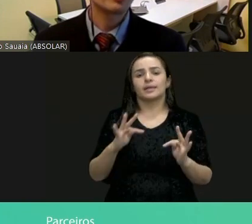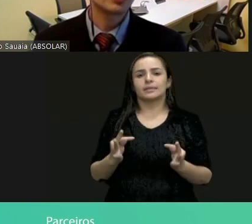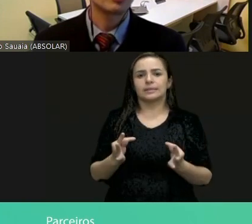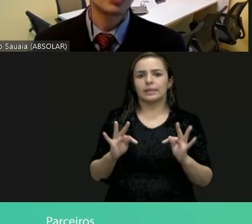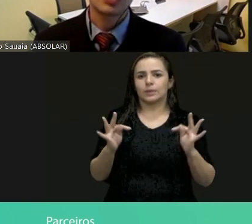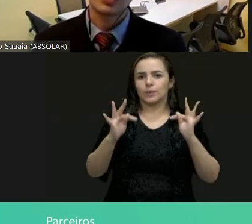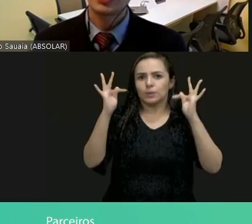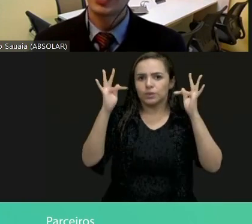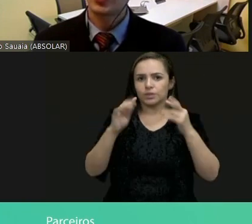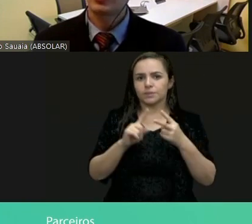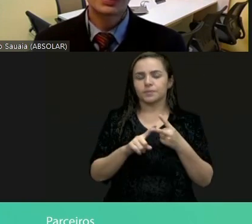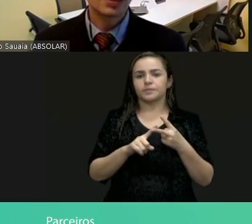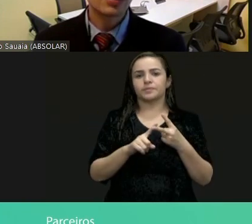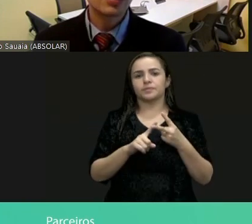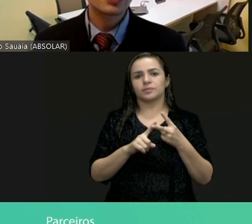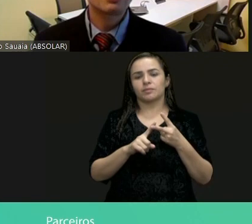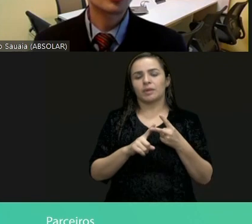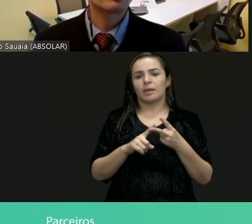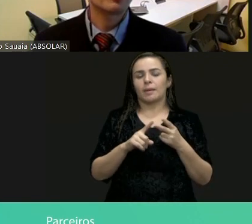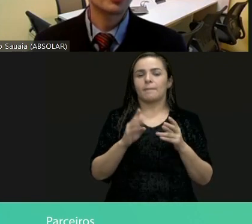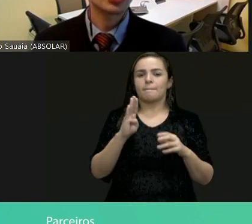storage with different technologies,